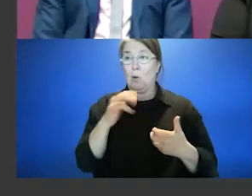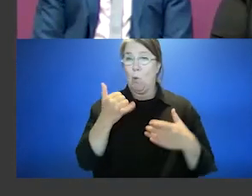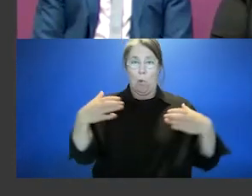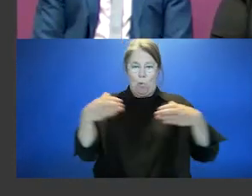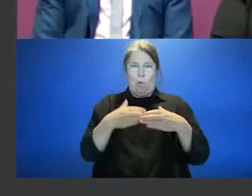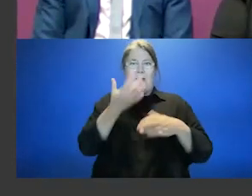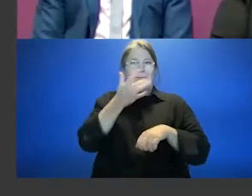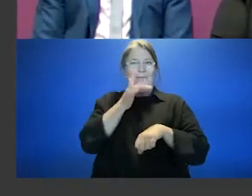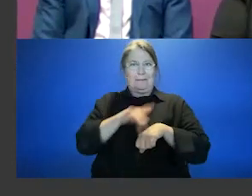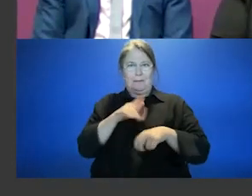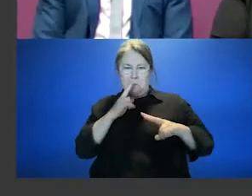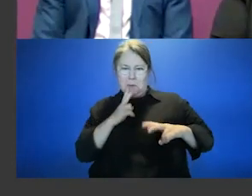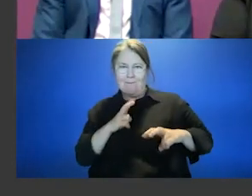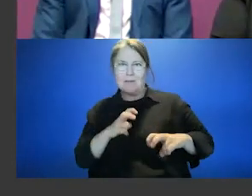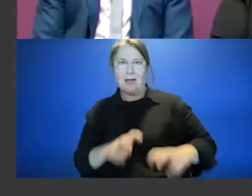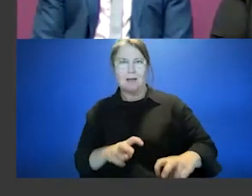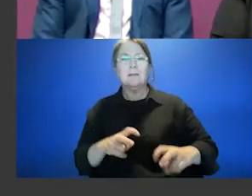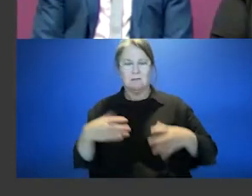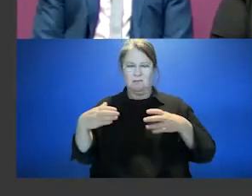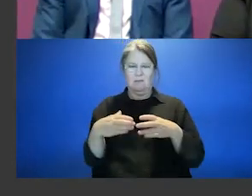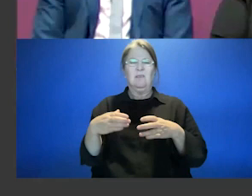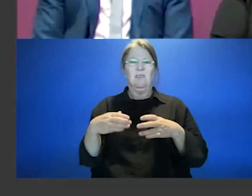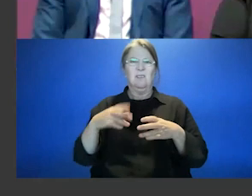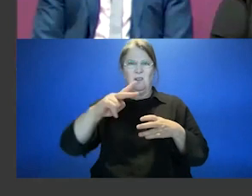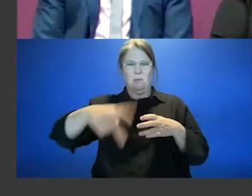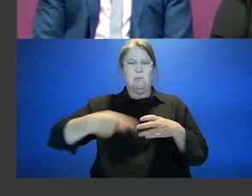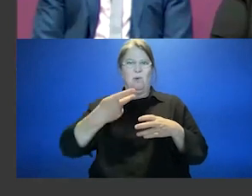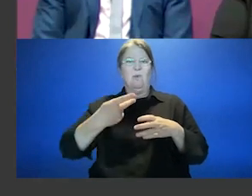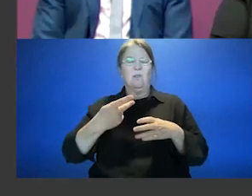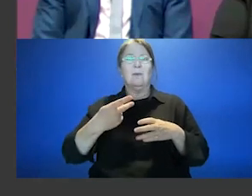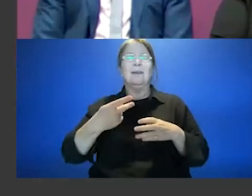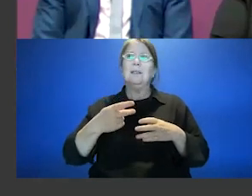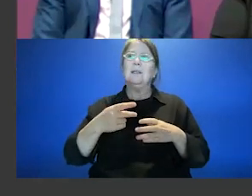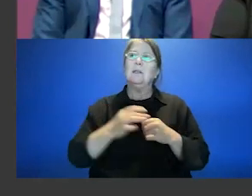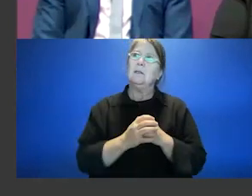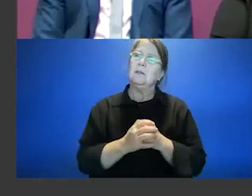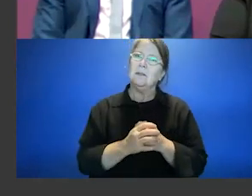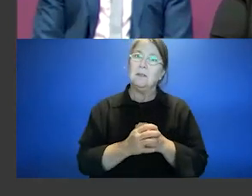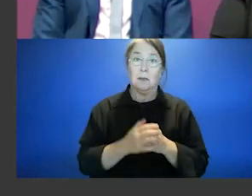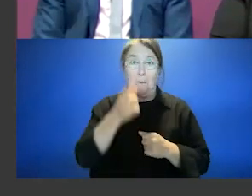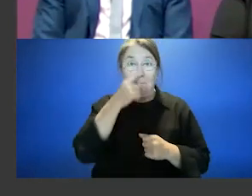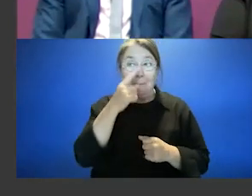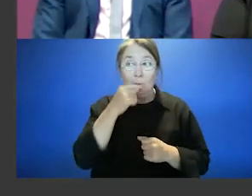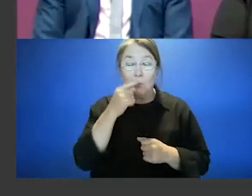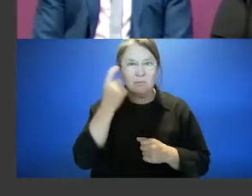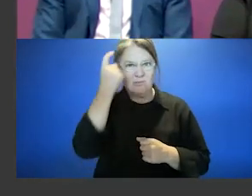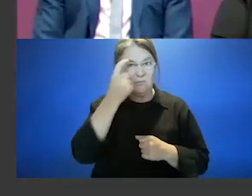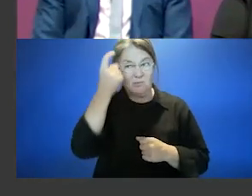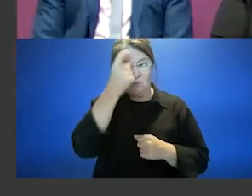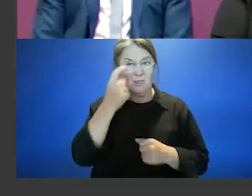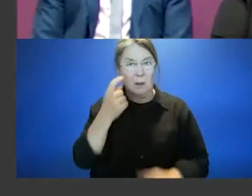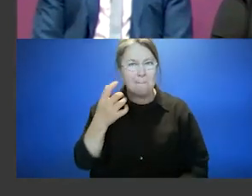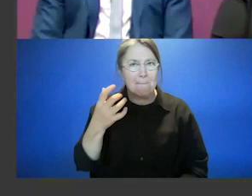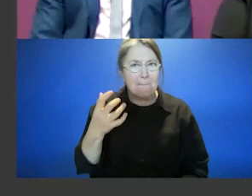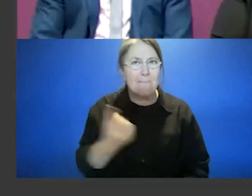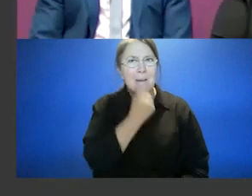question, and it's sort of come through in some of the questions online around clarity about, do people have to be considered under that